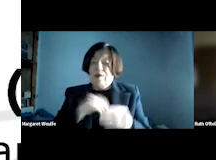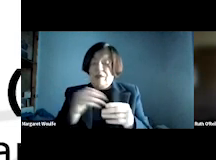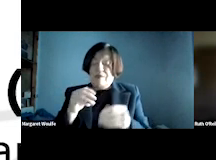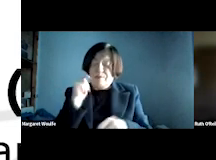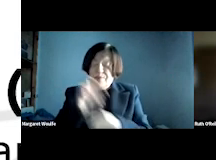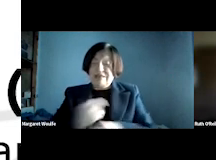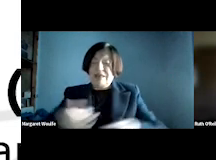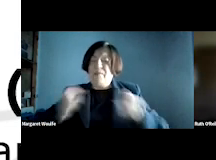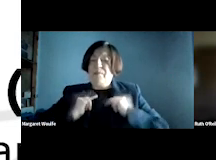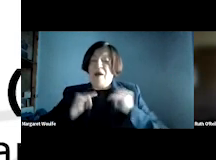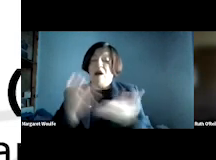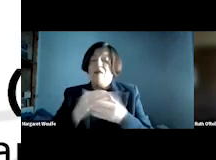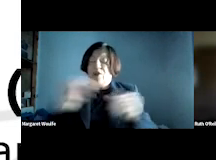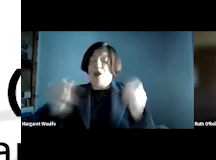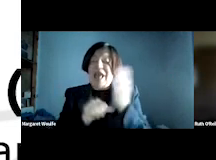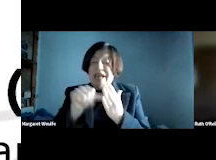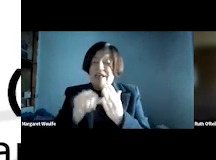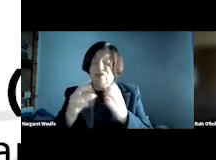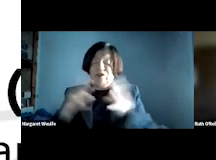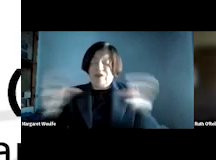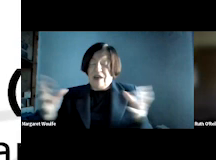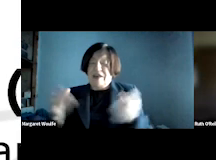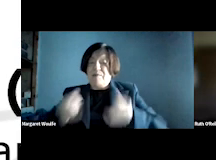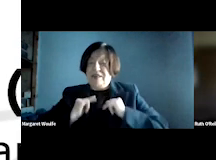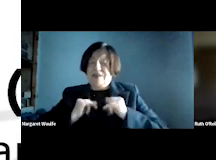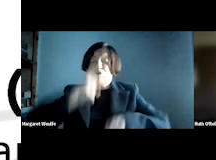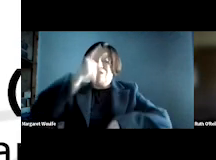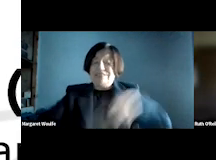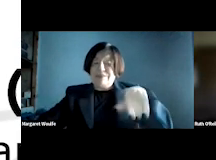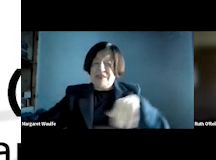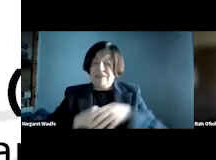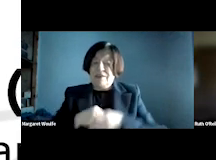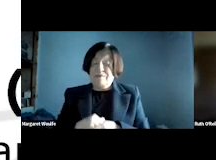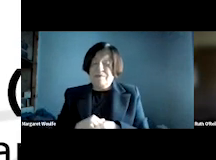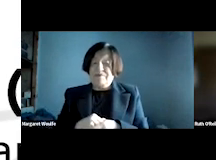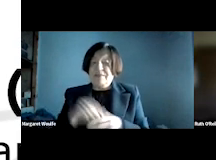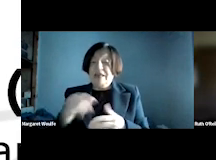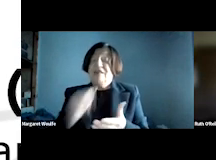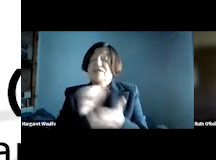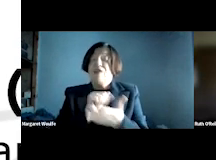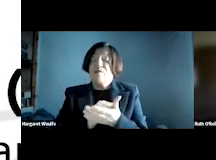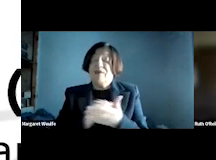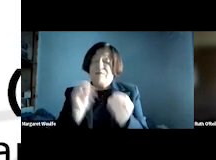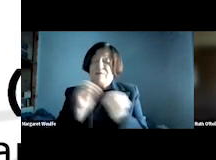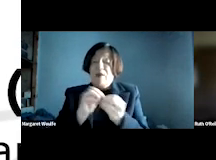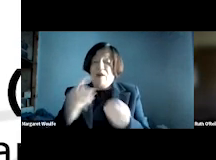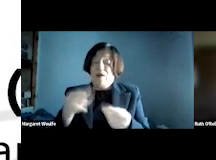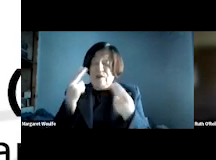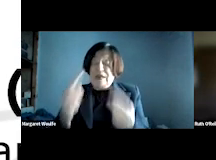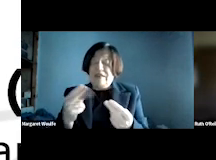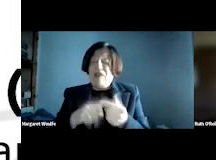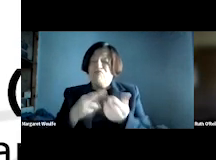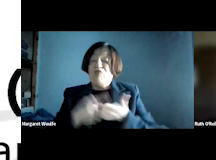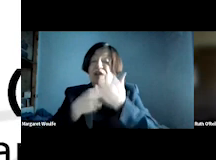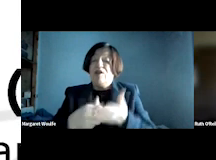possible, regardless of their age, size, ability, or disability. This document specifies requirements and recommendations